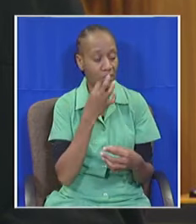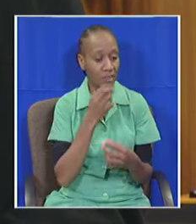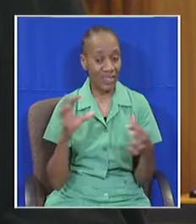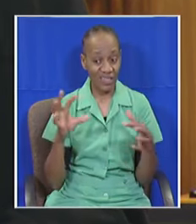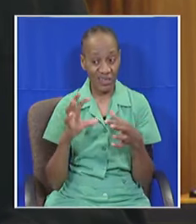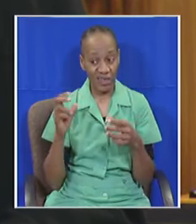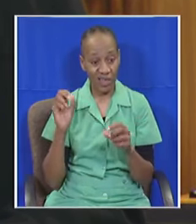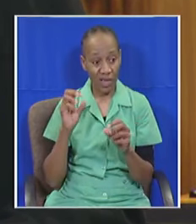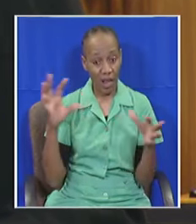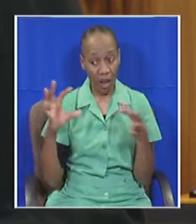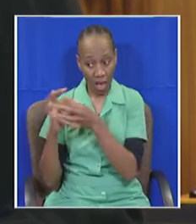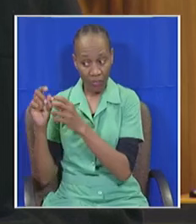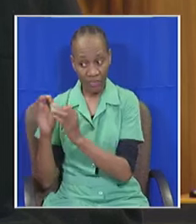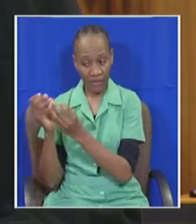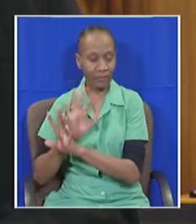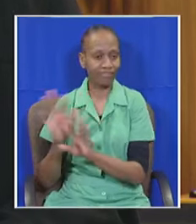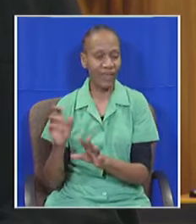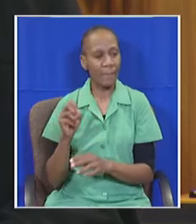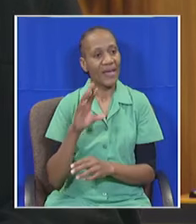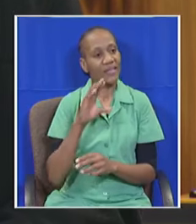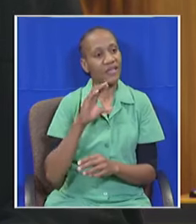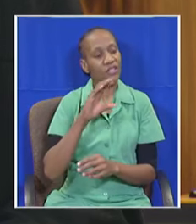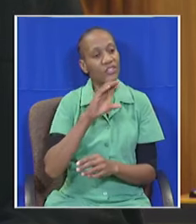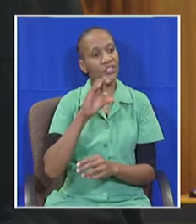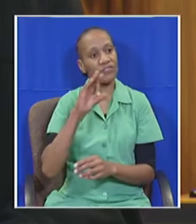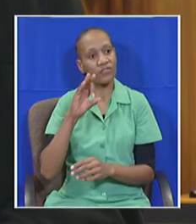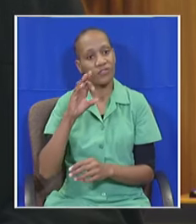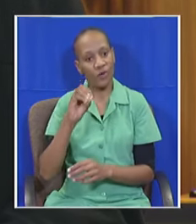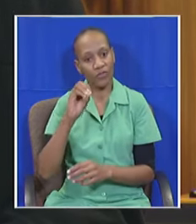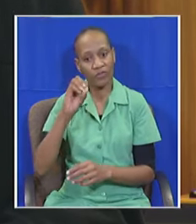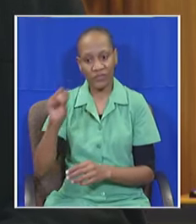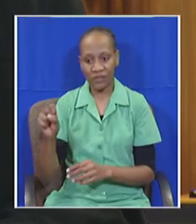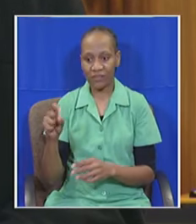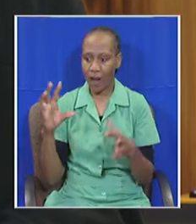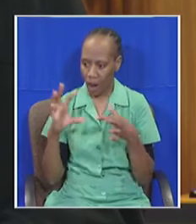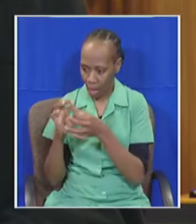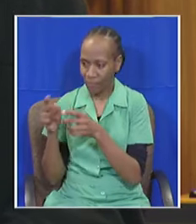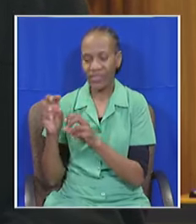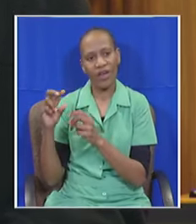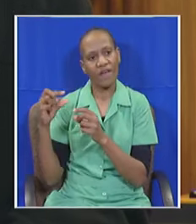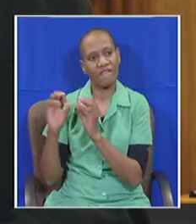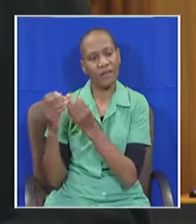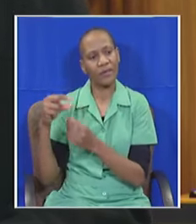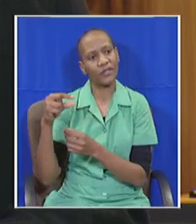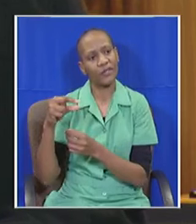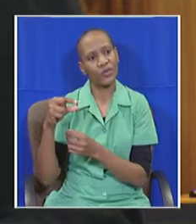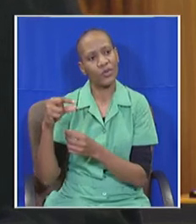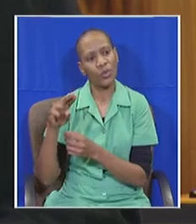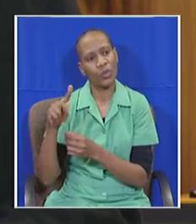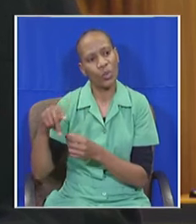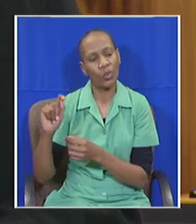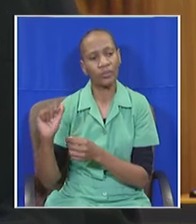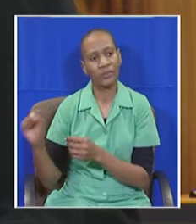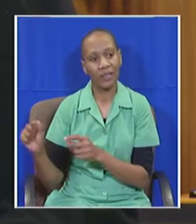the Guptas, yet his own chief of staff and special advisor have direct links with them. In fact, shortly after the